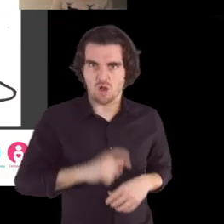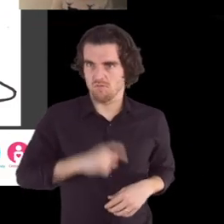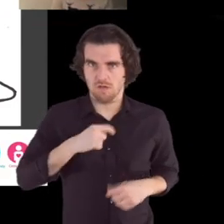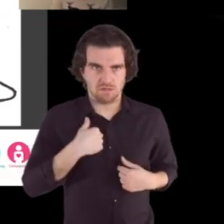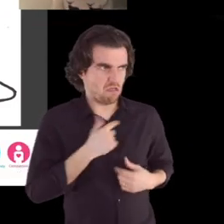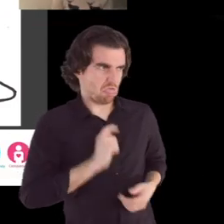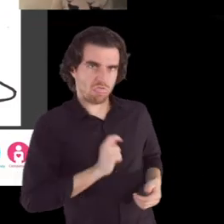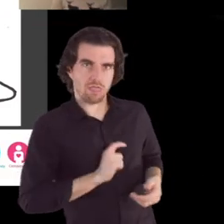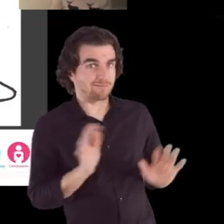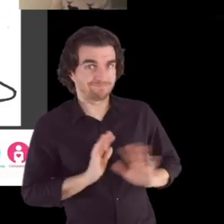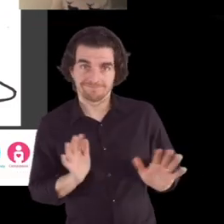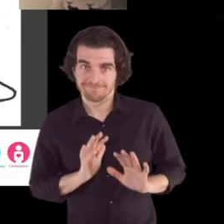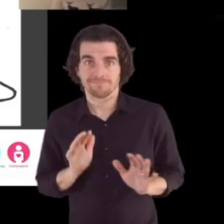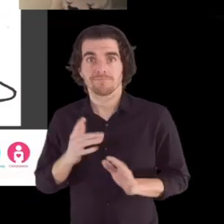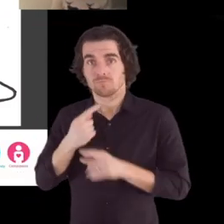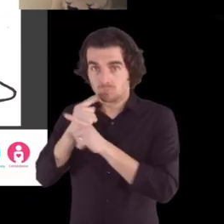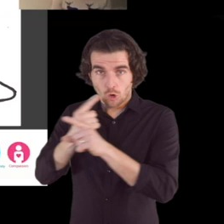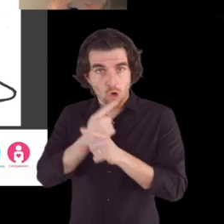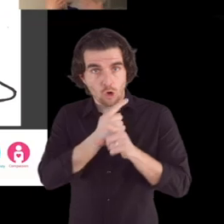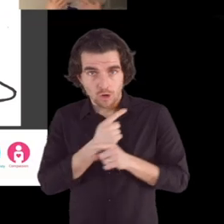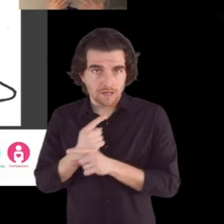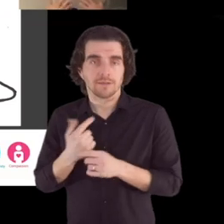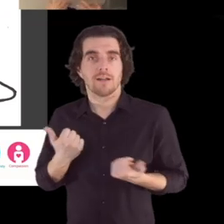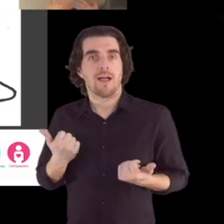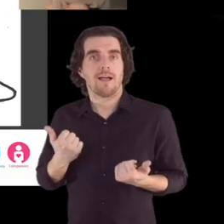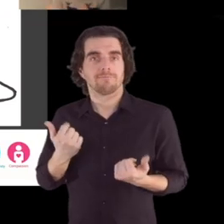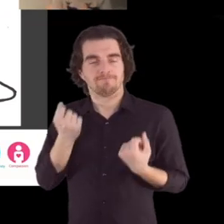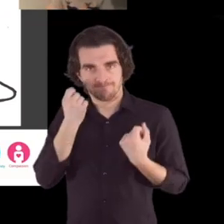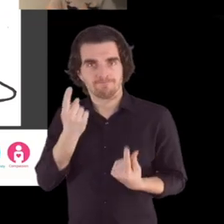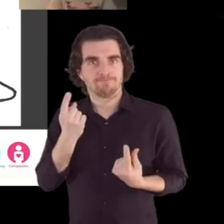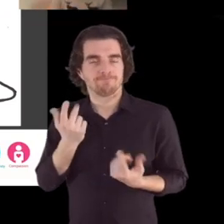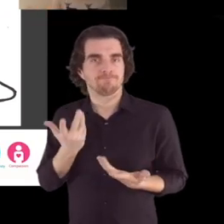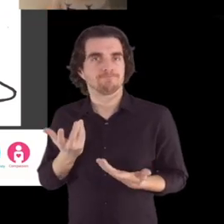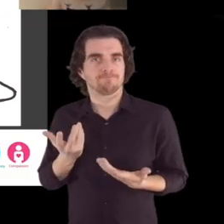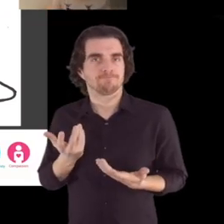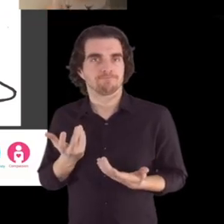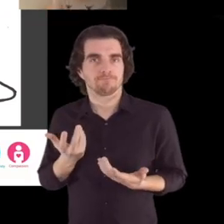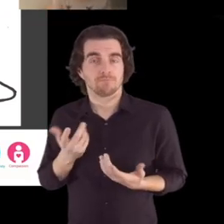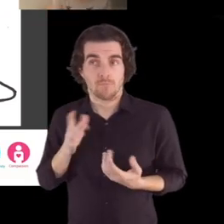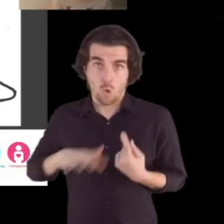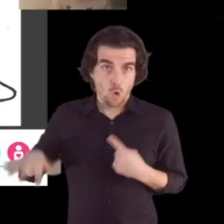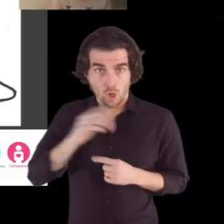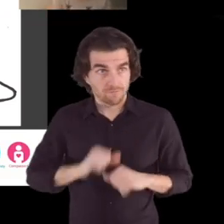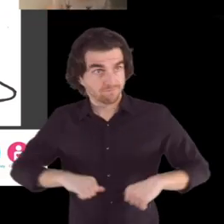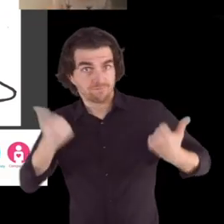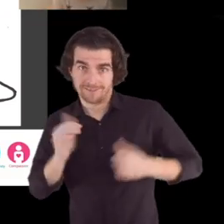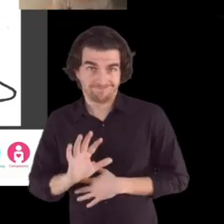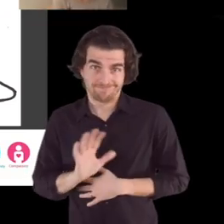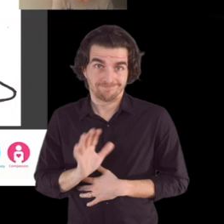fine and super confident, and they're not experiencing it. And actually talking to people from all areas of the trust and realizing that